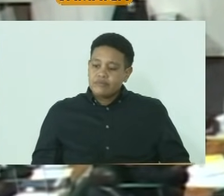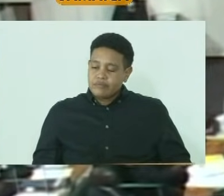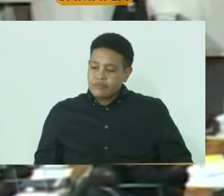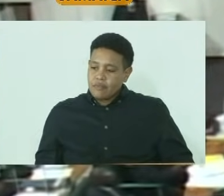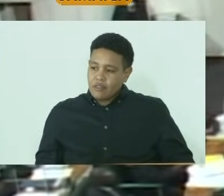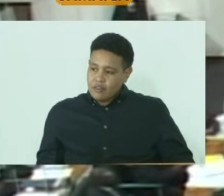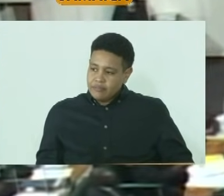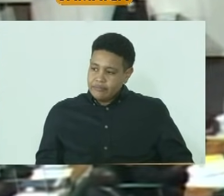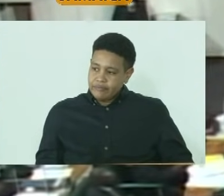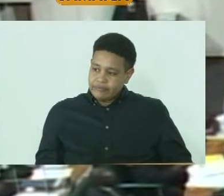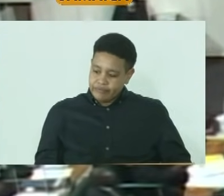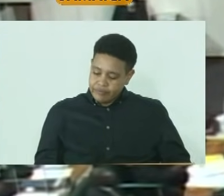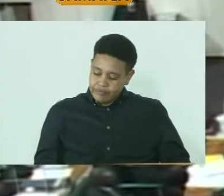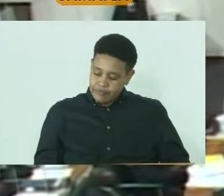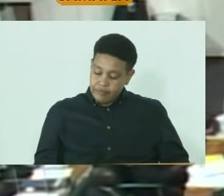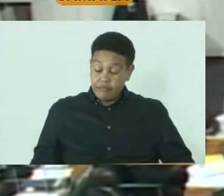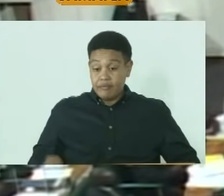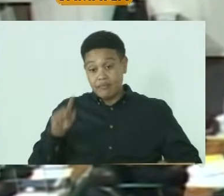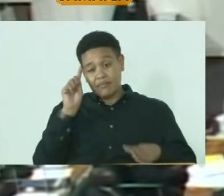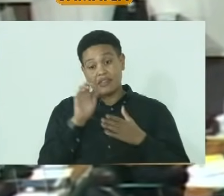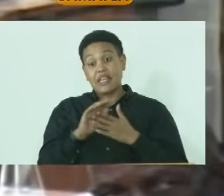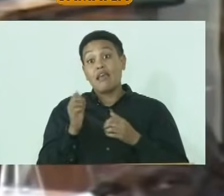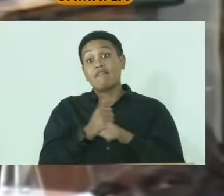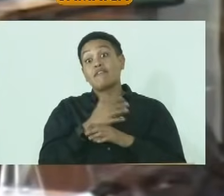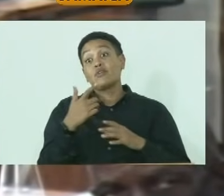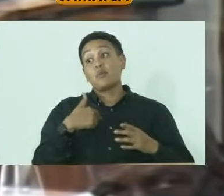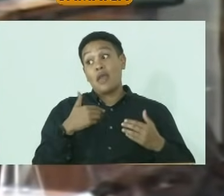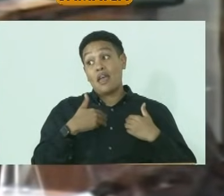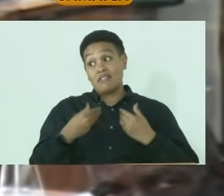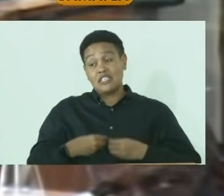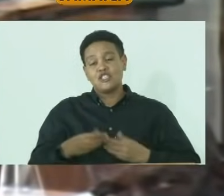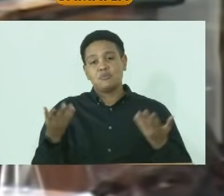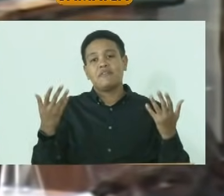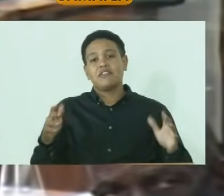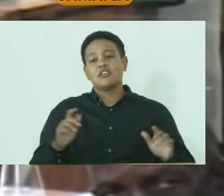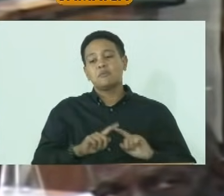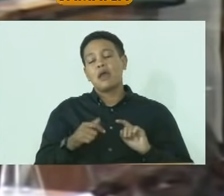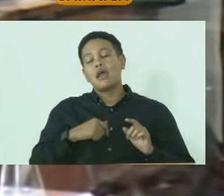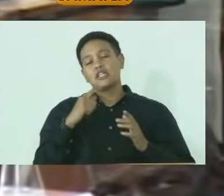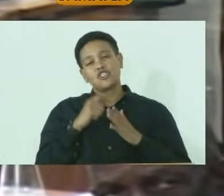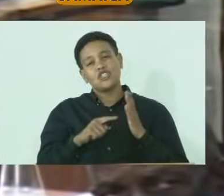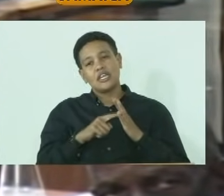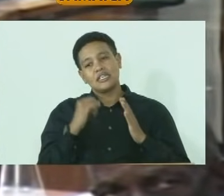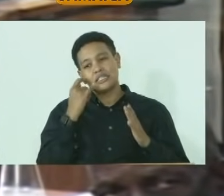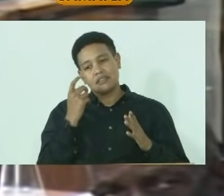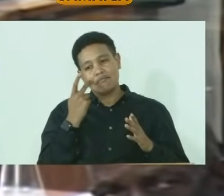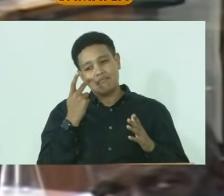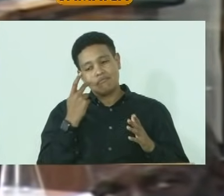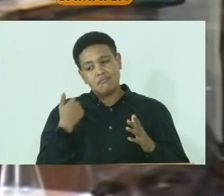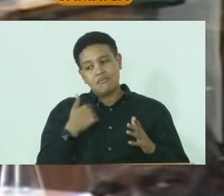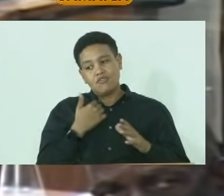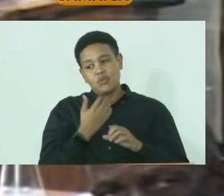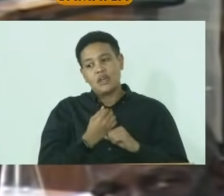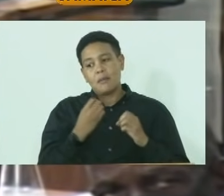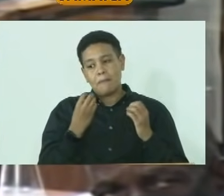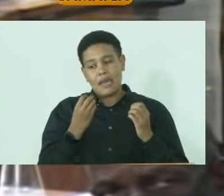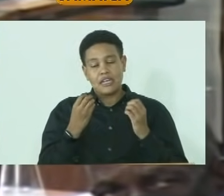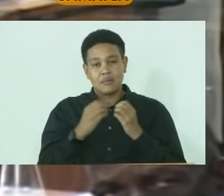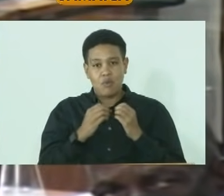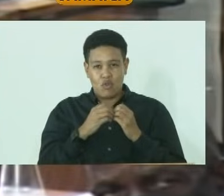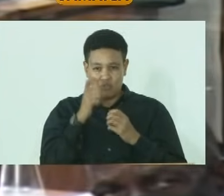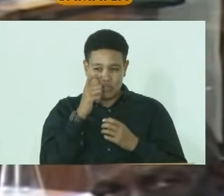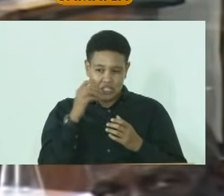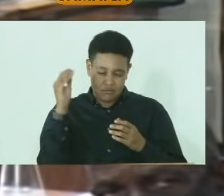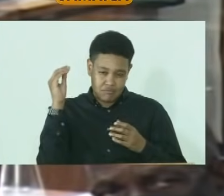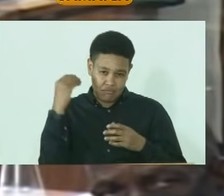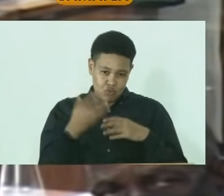I believe everything that we have has been distributed, but I can check to see if we've gotten any recent donations